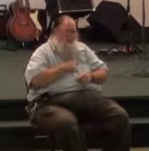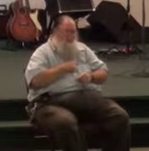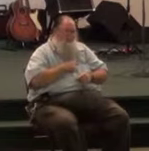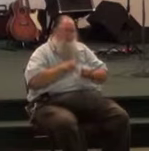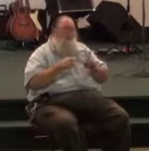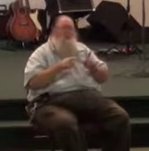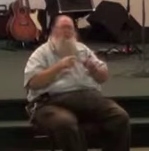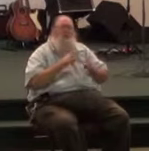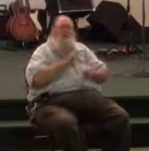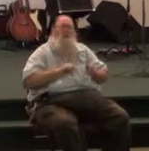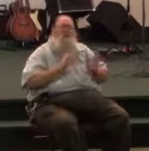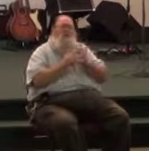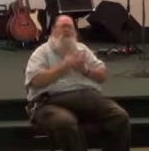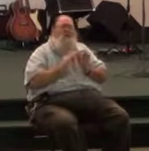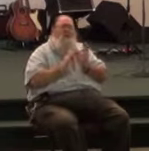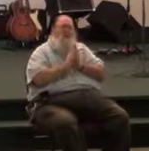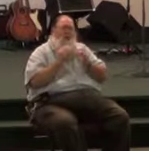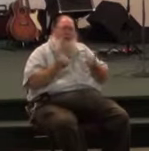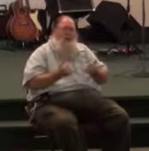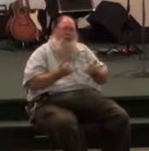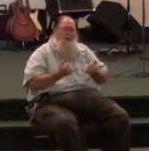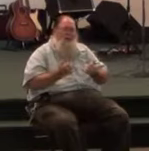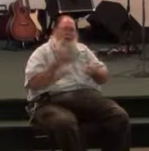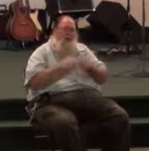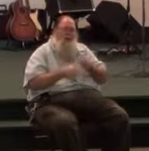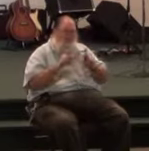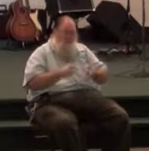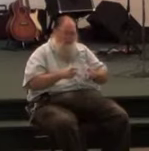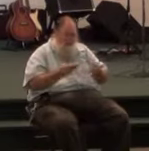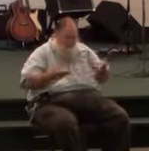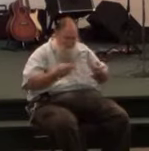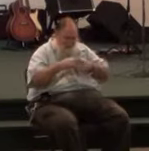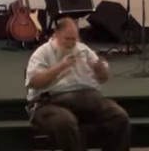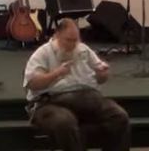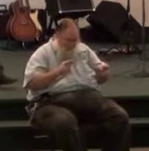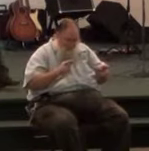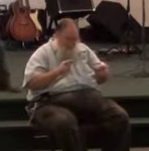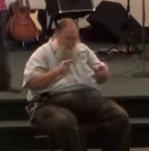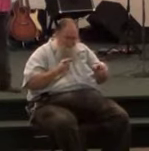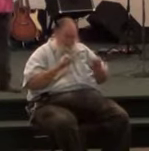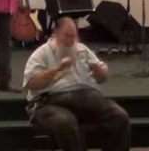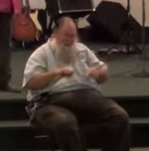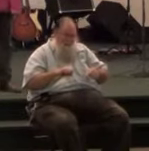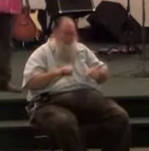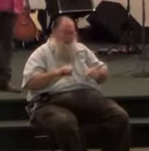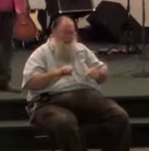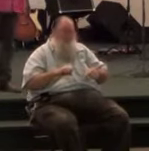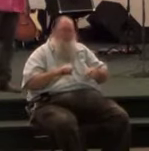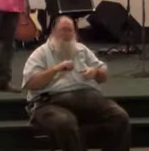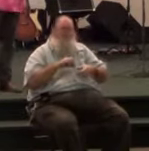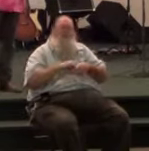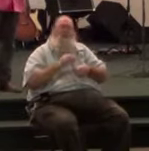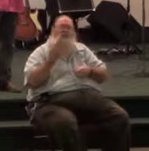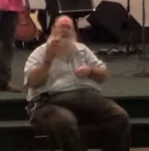But Lord Jesus, I'm asking you right now that every person in this room could be in